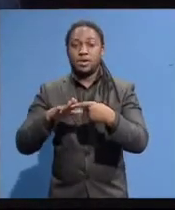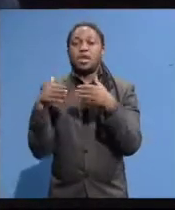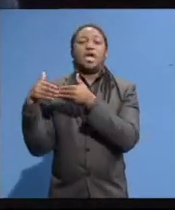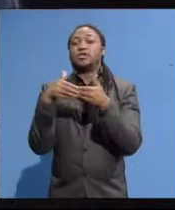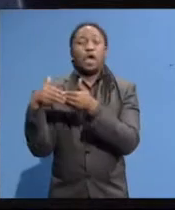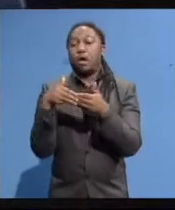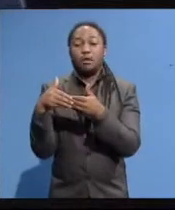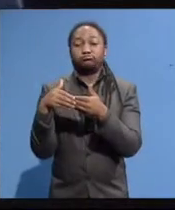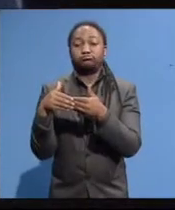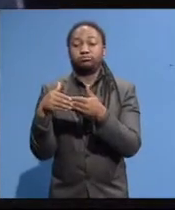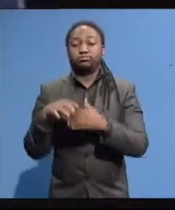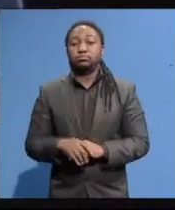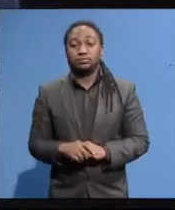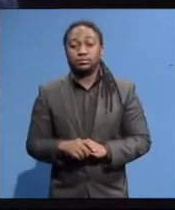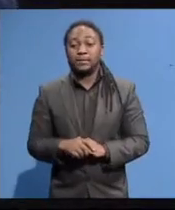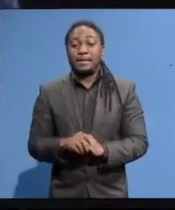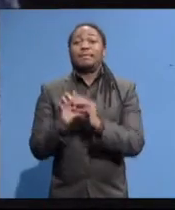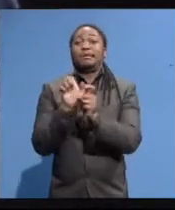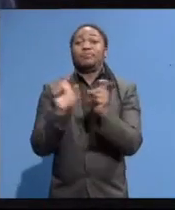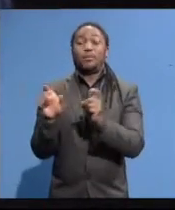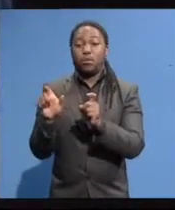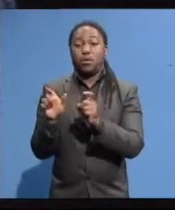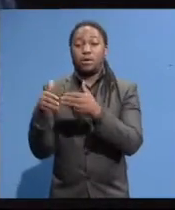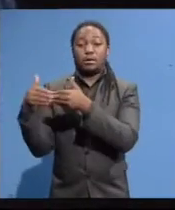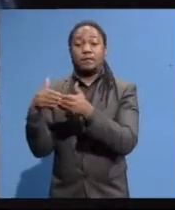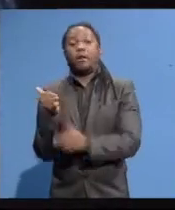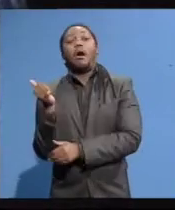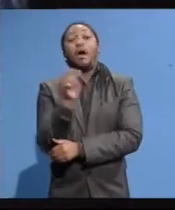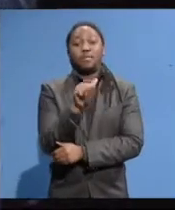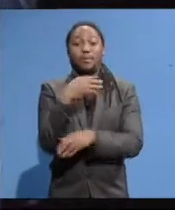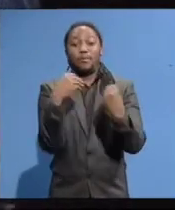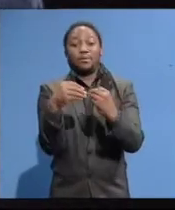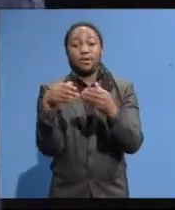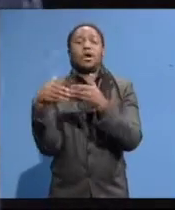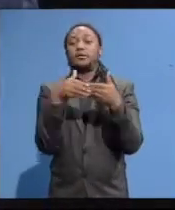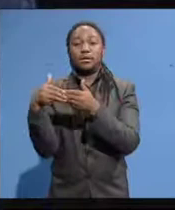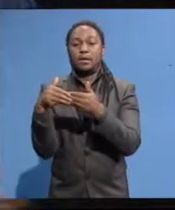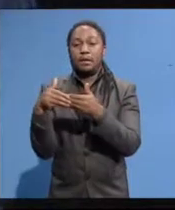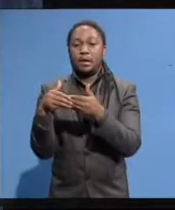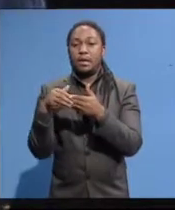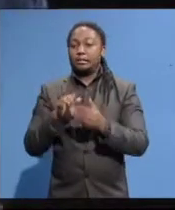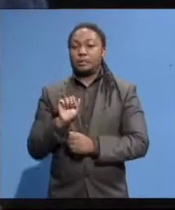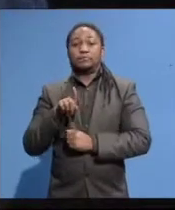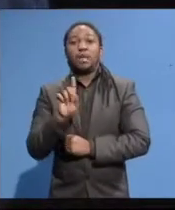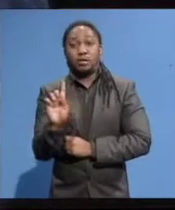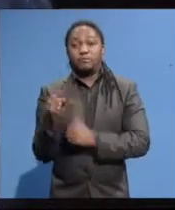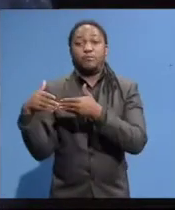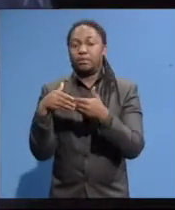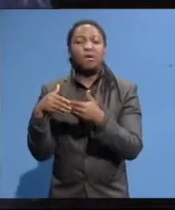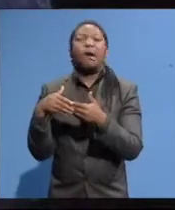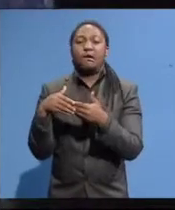caretakers. These are people who take care of other people's business rather than taking care of their own